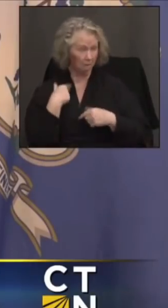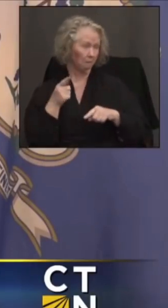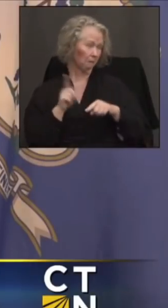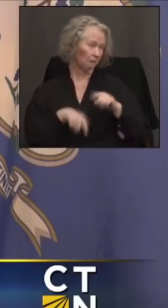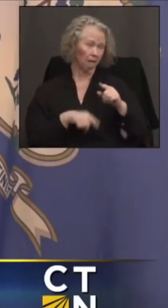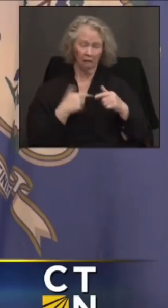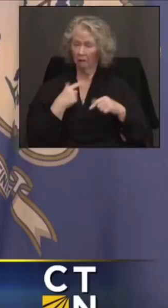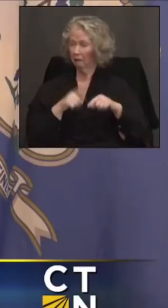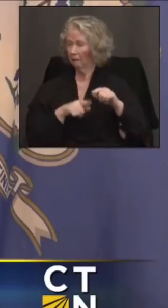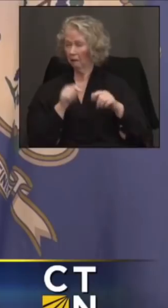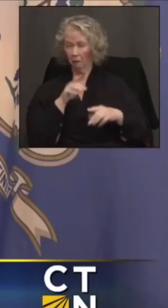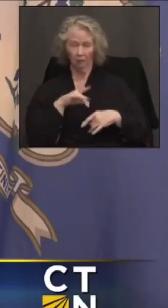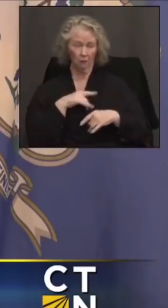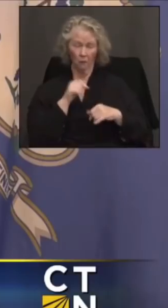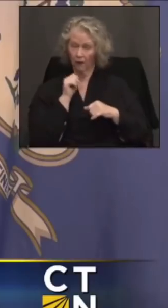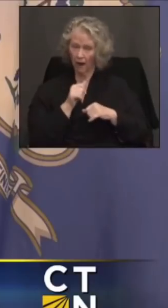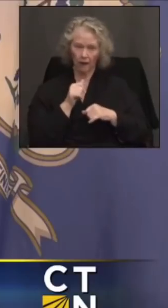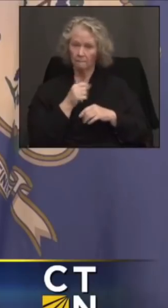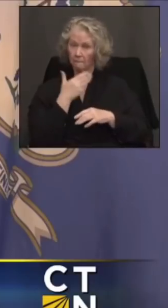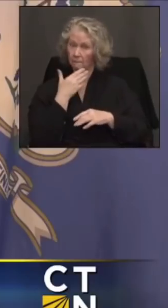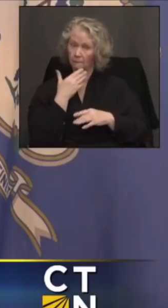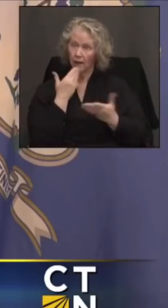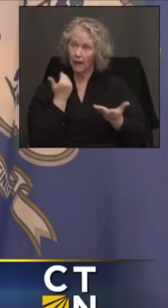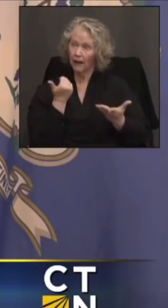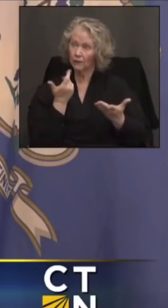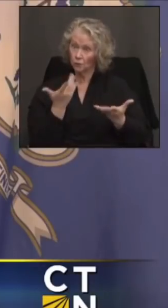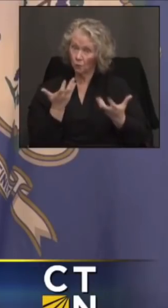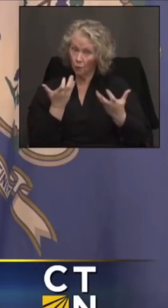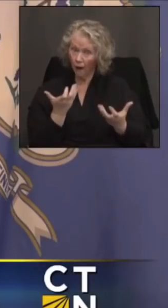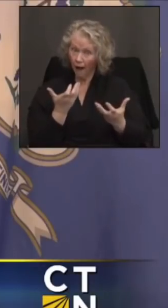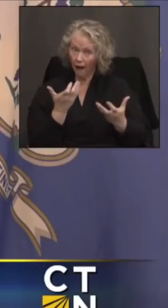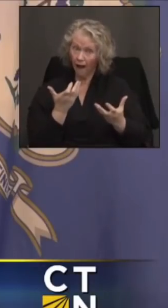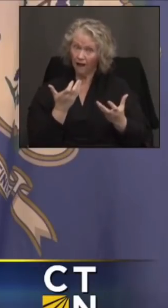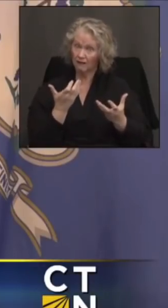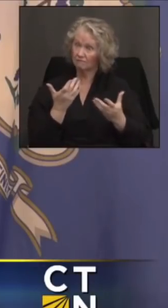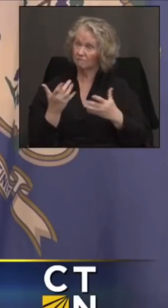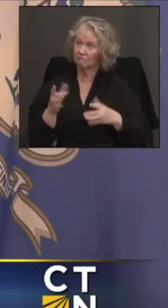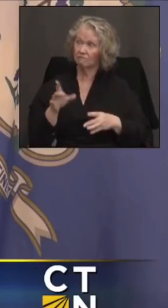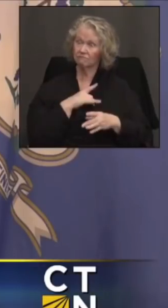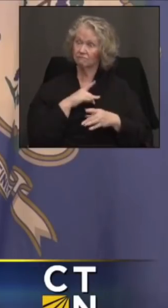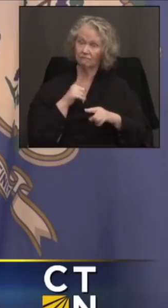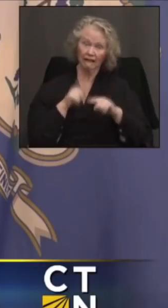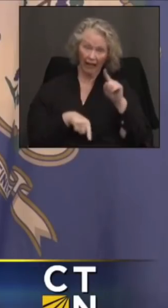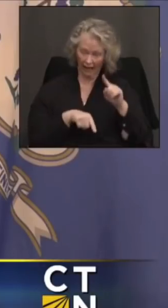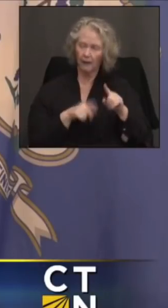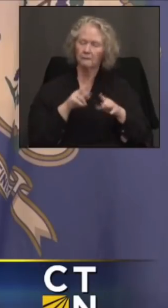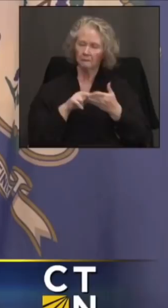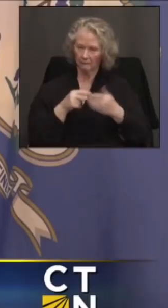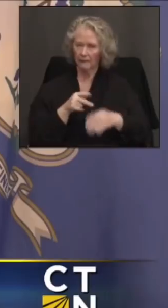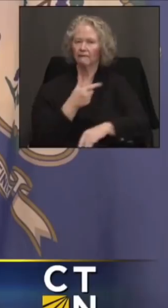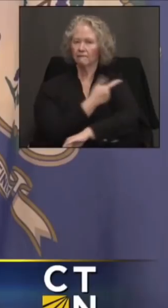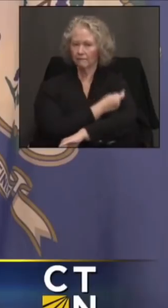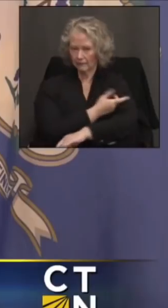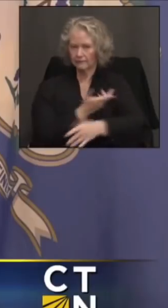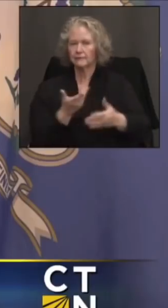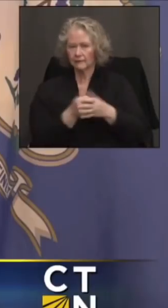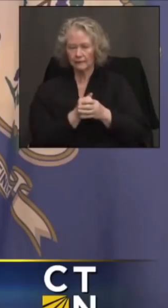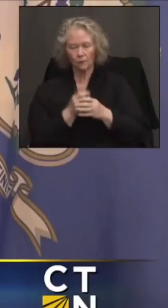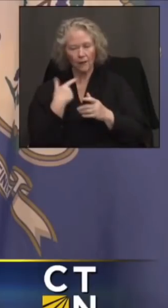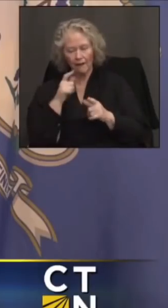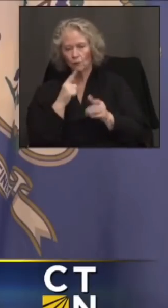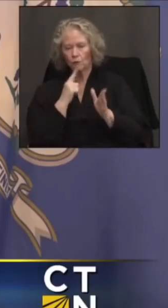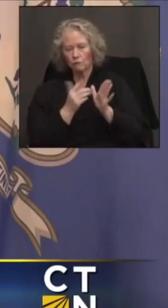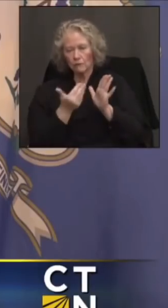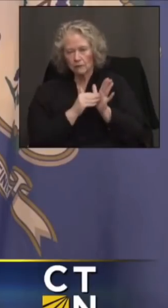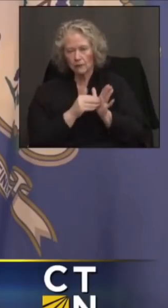makes you immune is when you get the vaccination. And so I think that message has got to be repeated over and over again. The